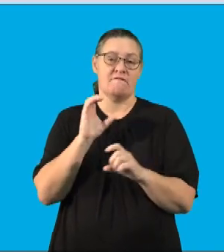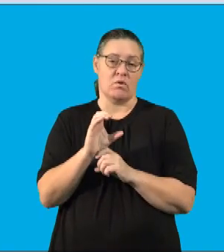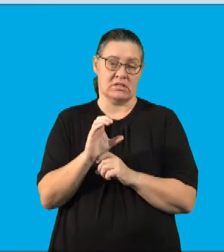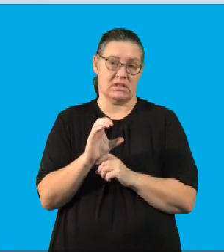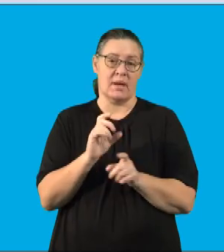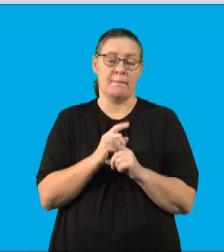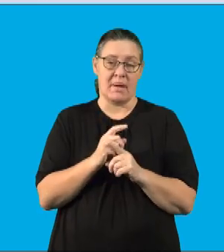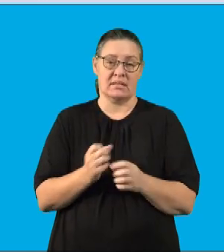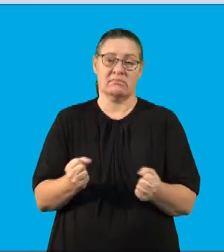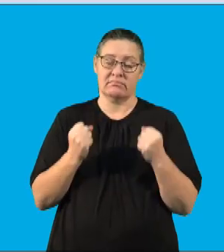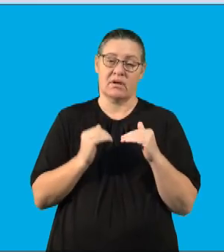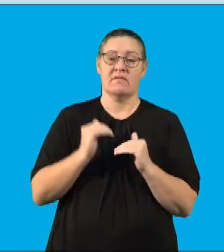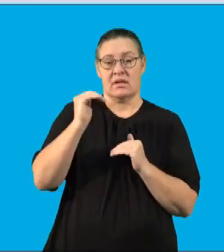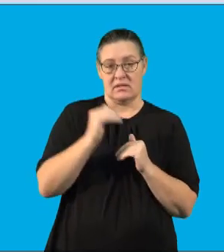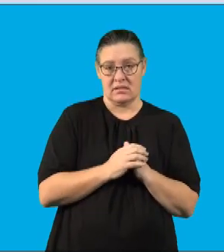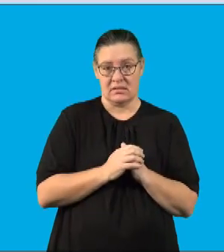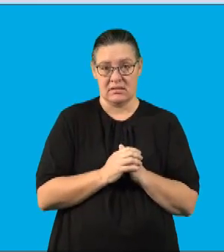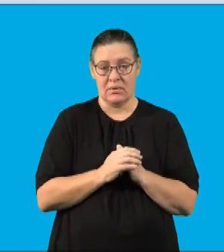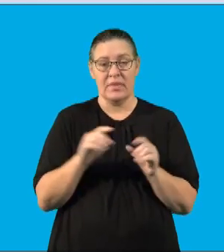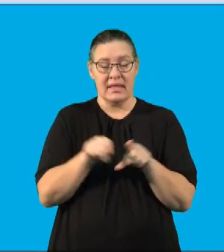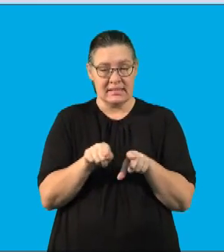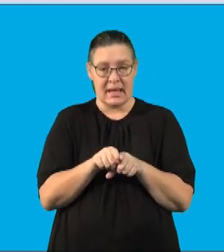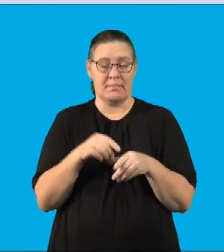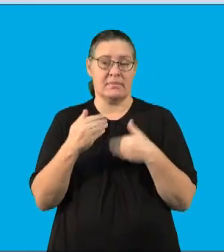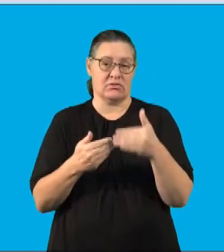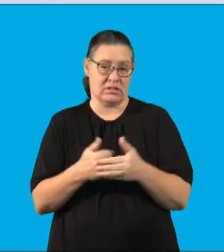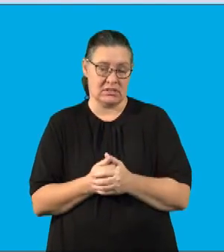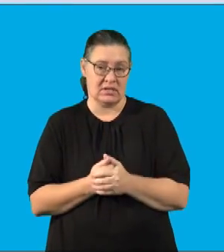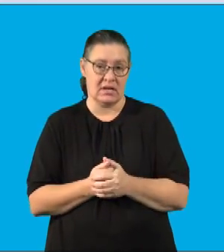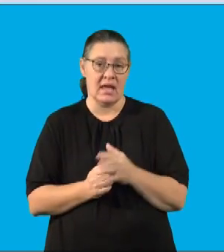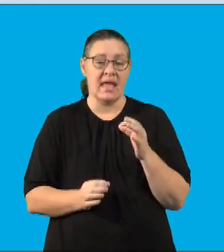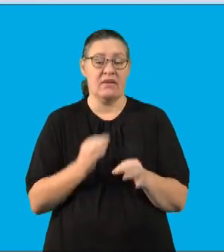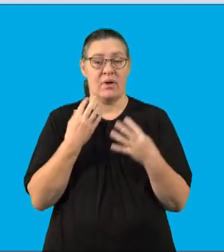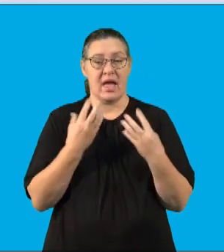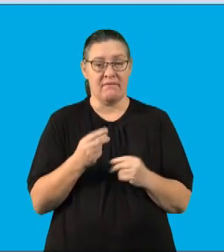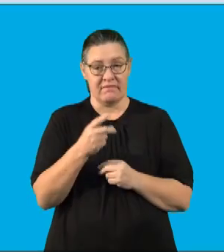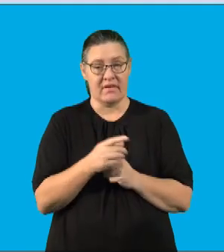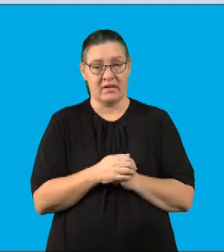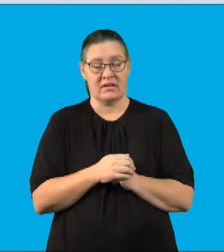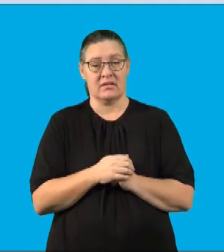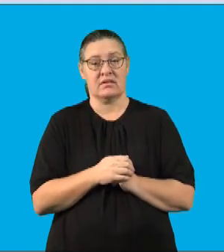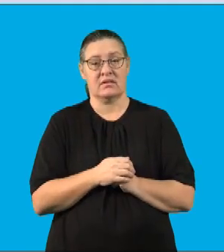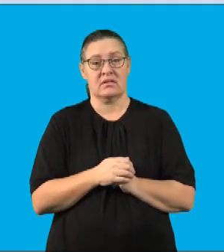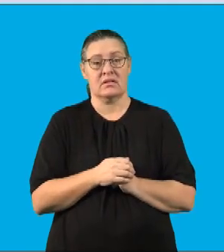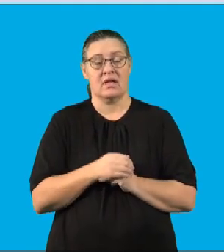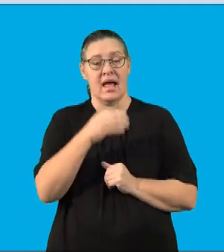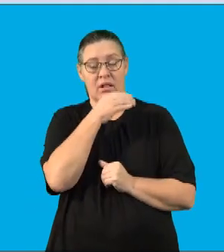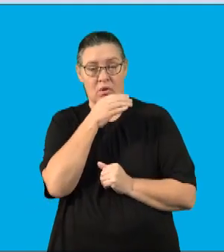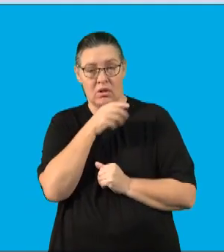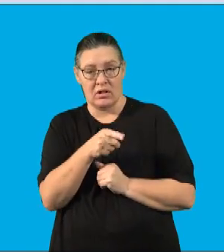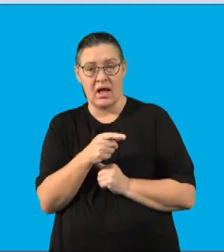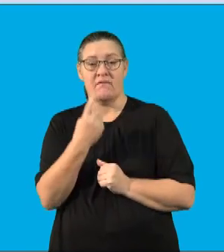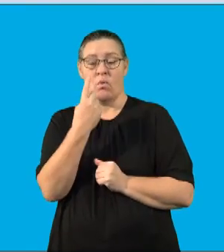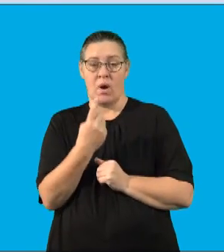force, but it's increasing in strength within the same homologous series. That means now, if we have this this